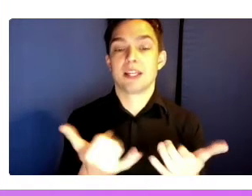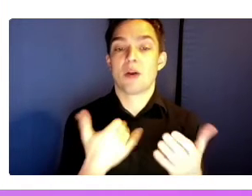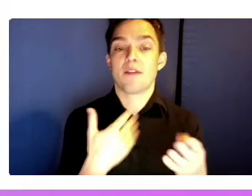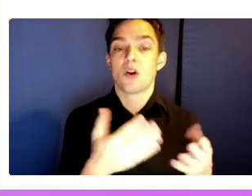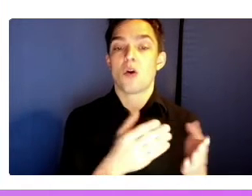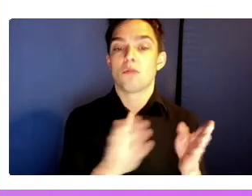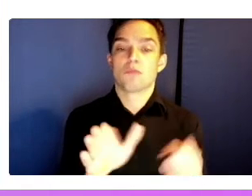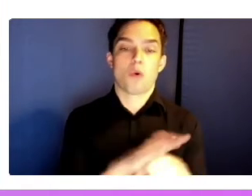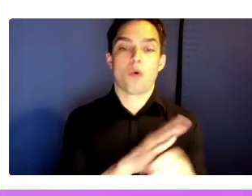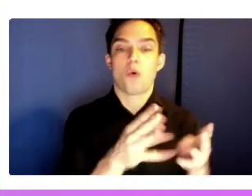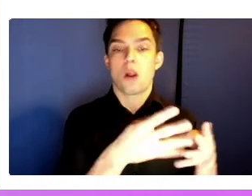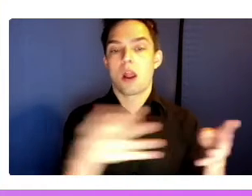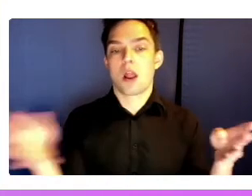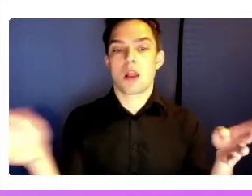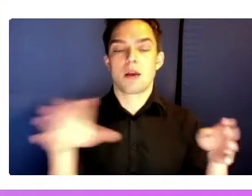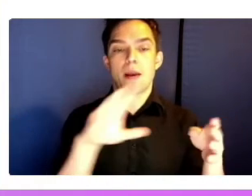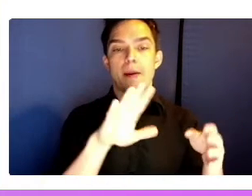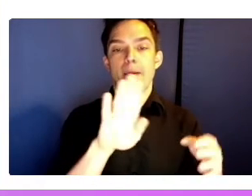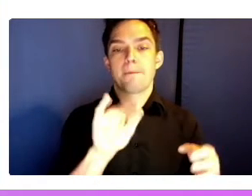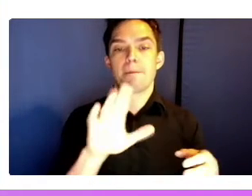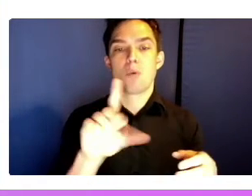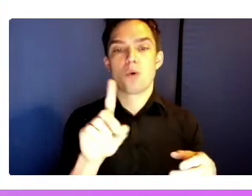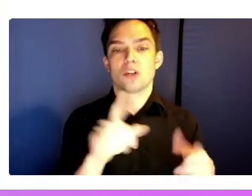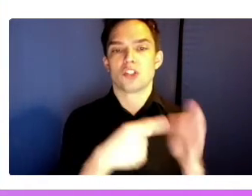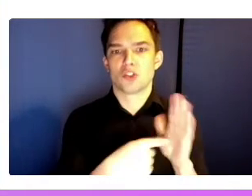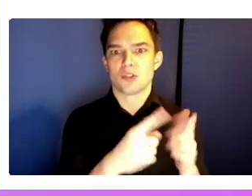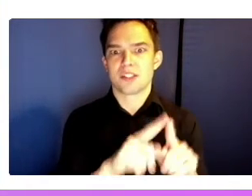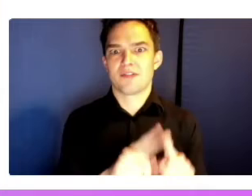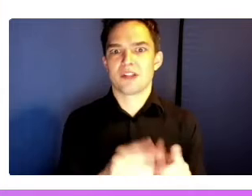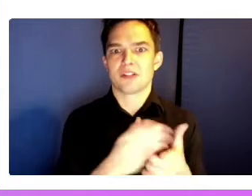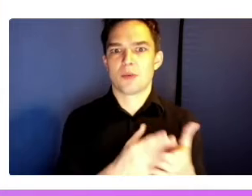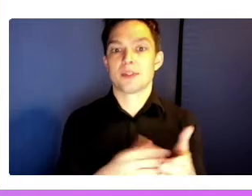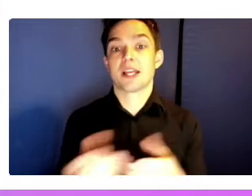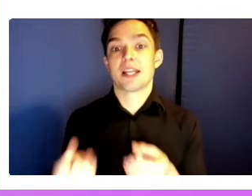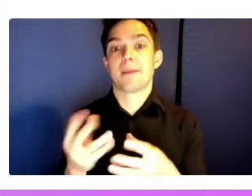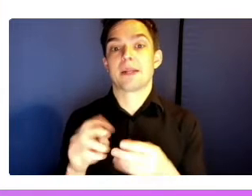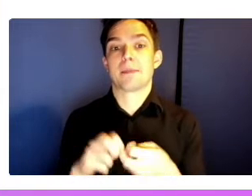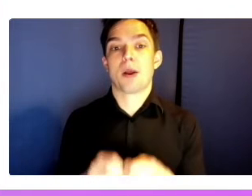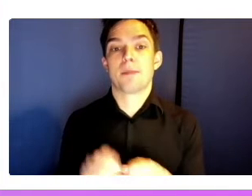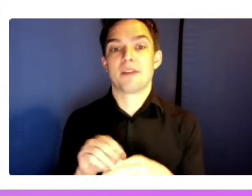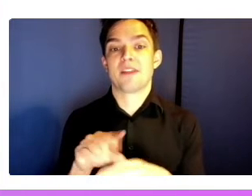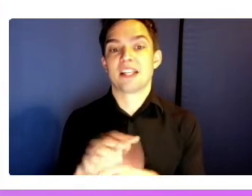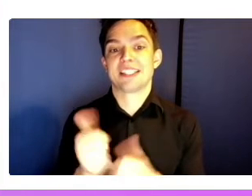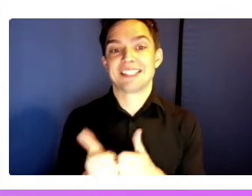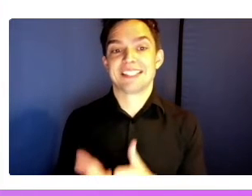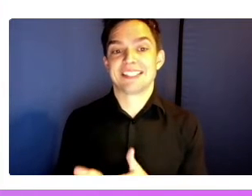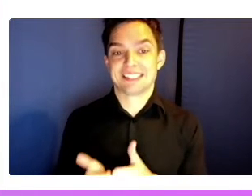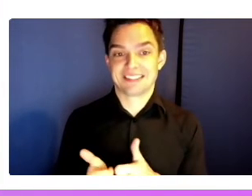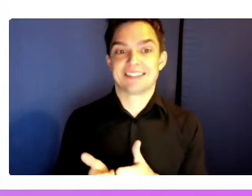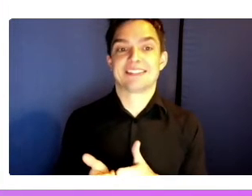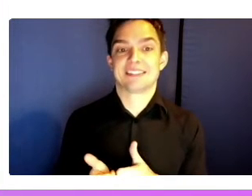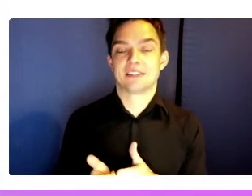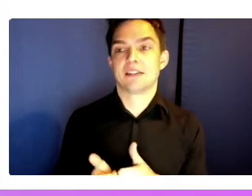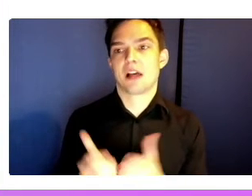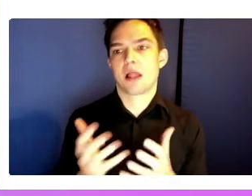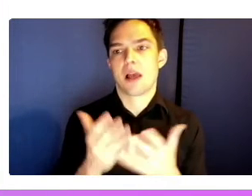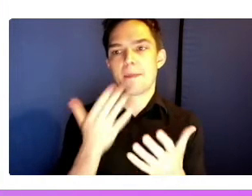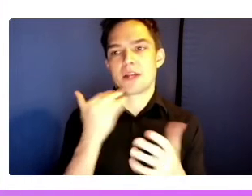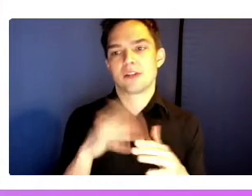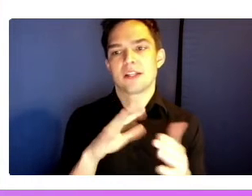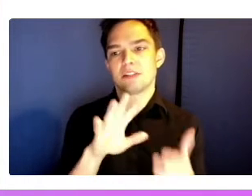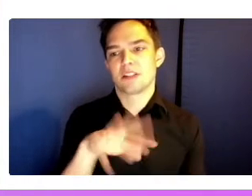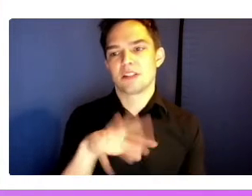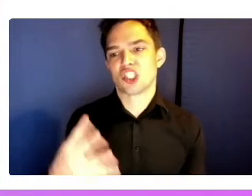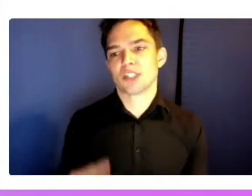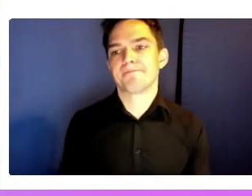board that kind of shows the different components and the number of problems affecting each component a lot better than a spreadsheet